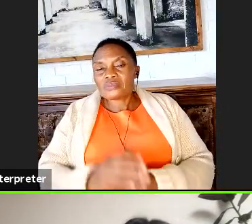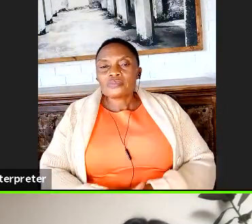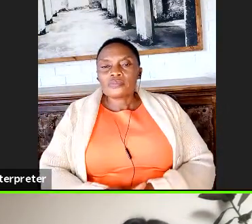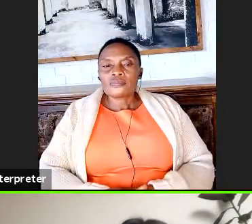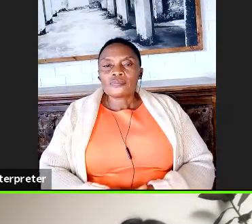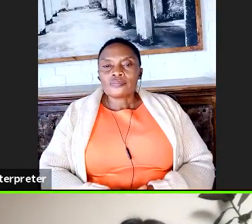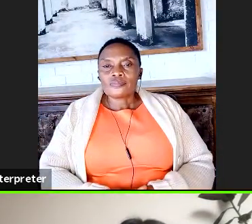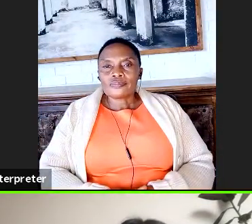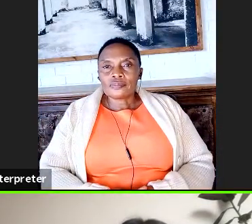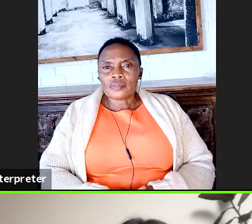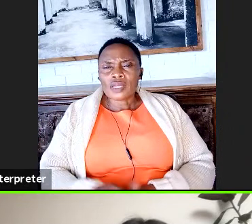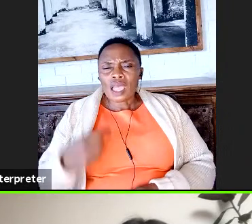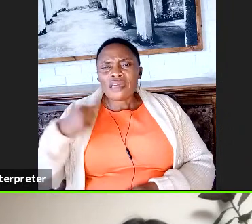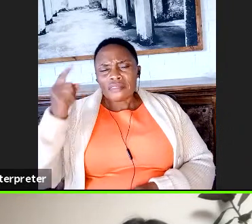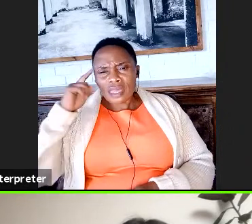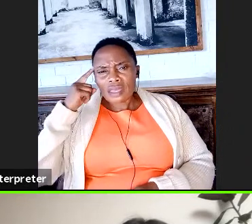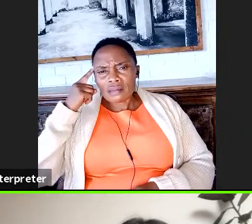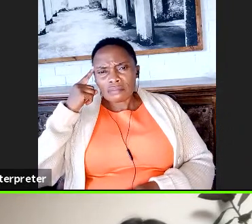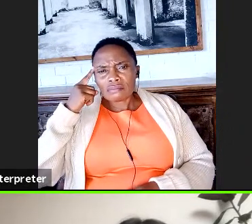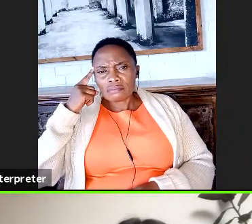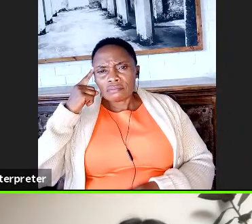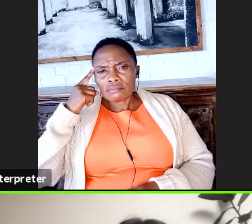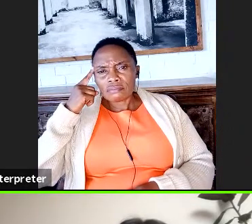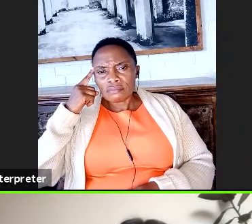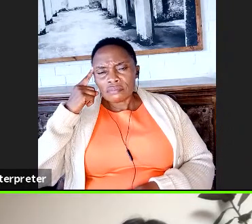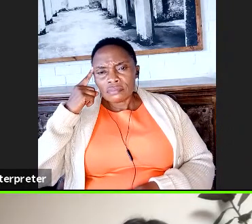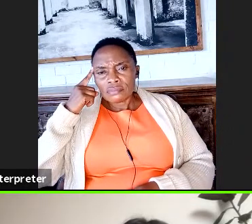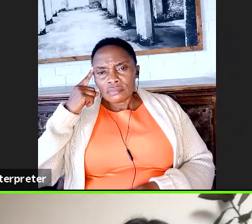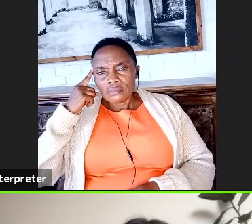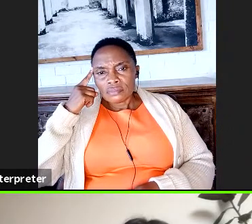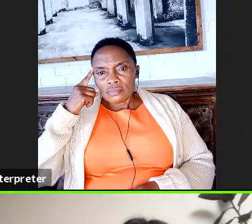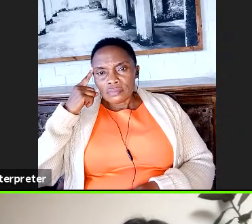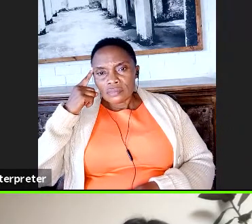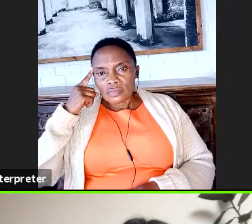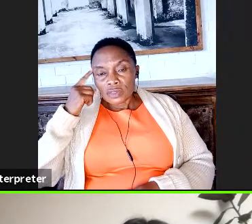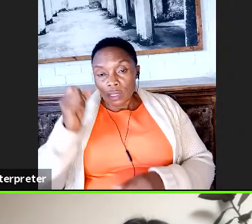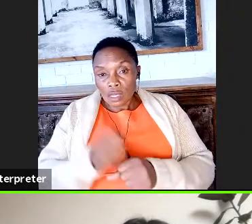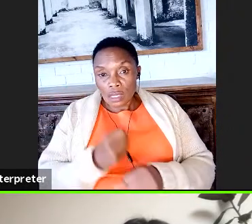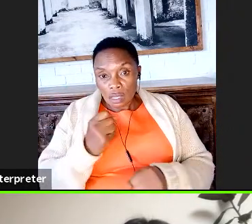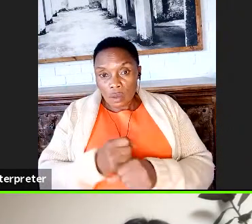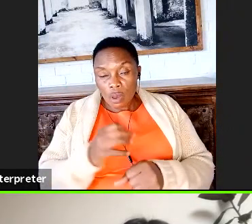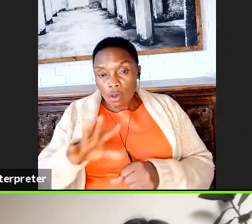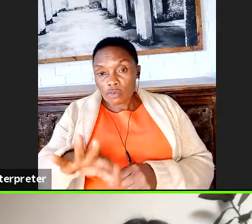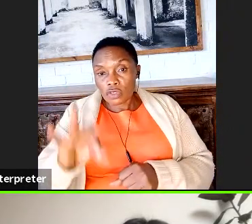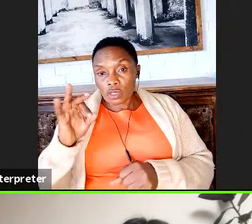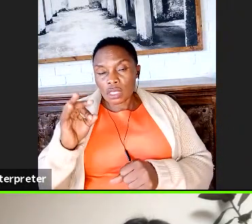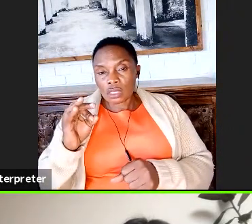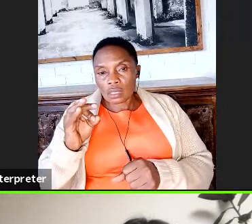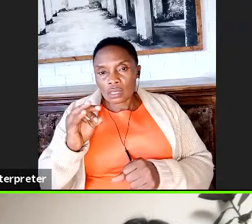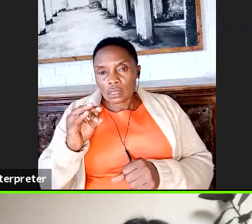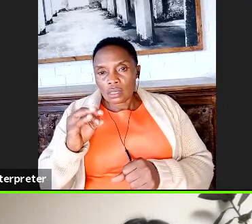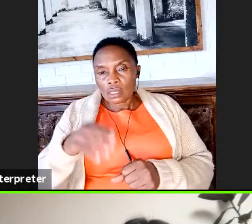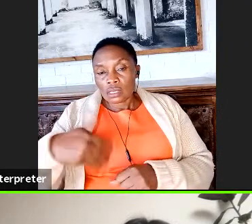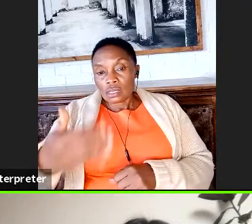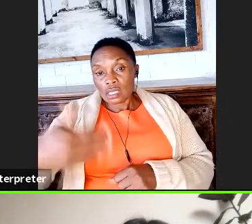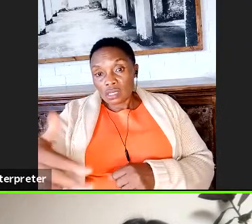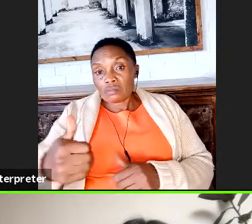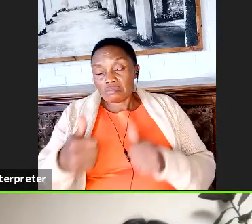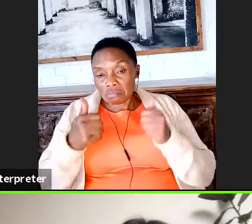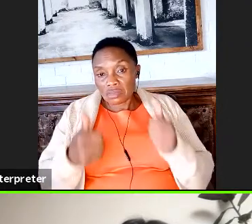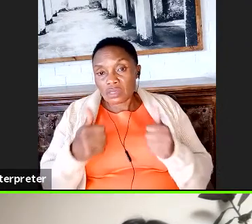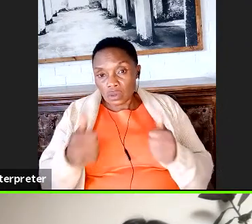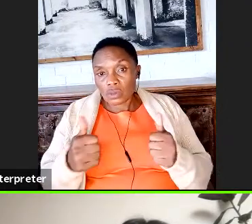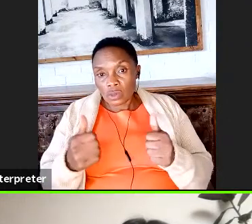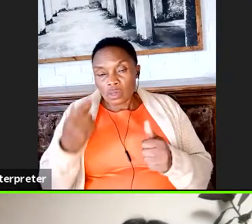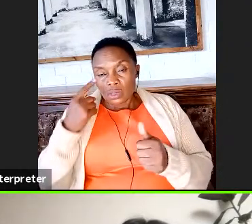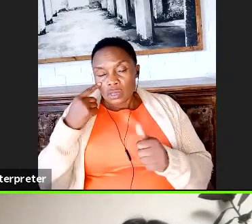And yeah, I think it's really exciting because the work of Chosen Generation and Give One have really seen direct